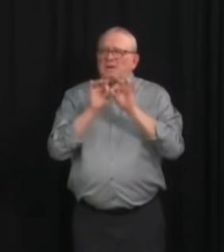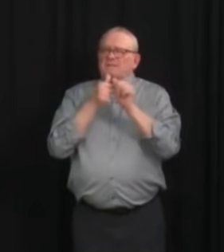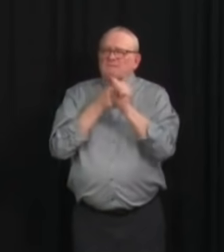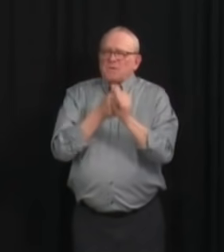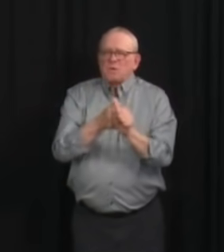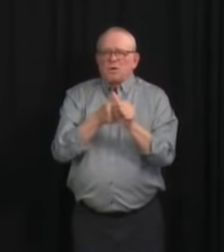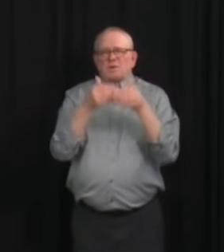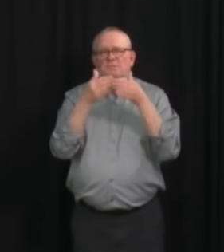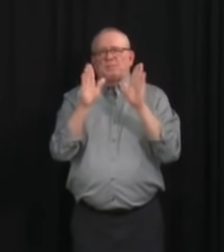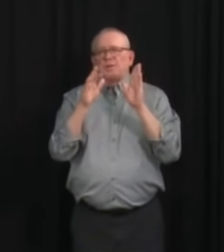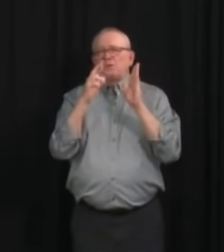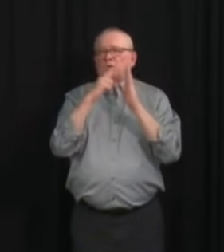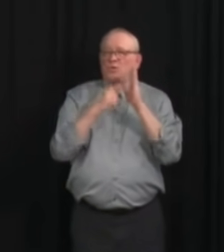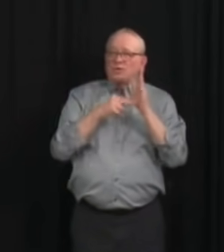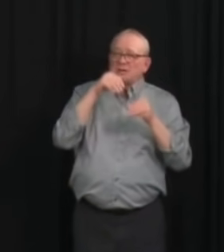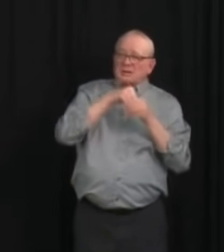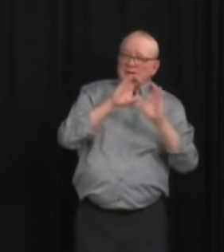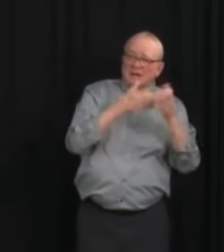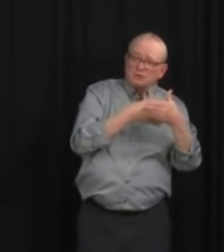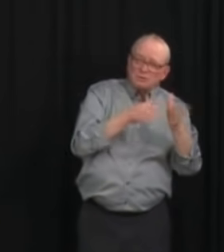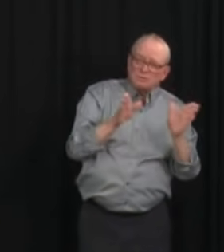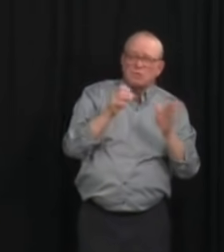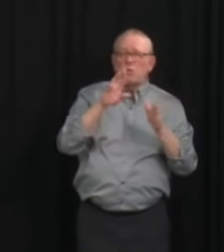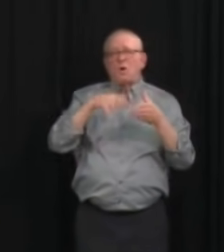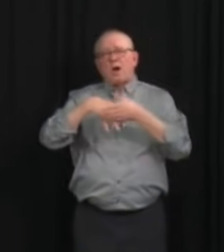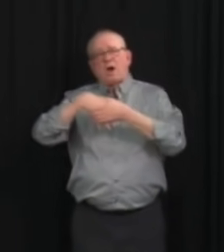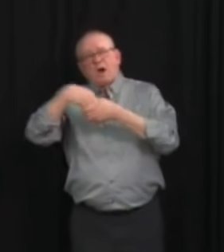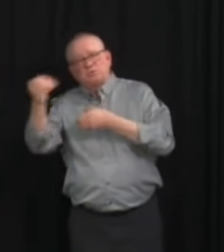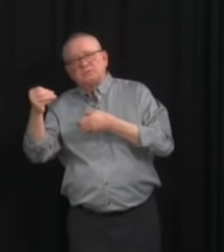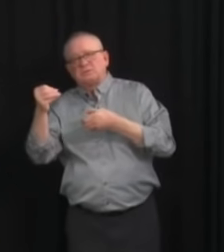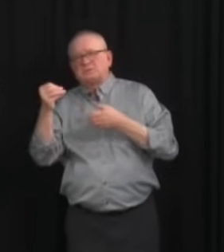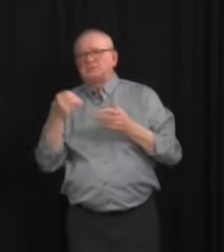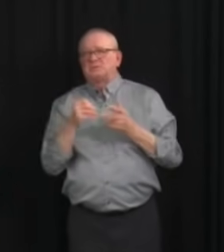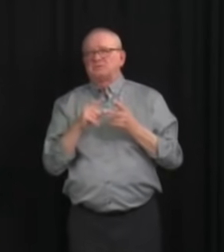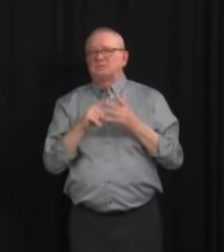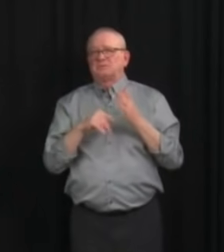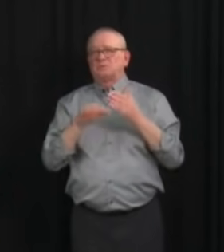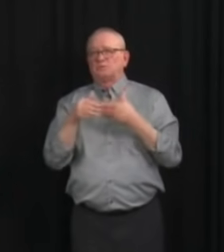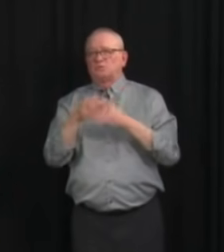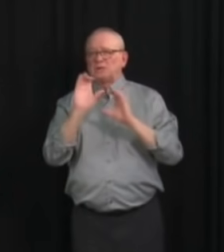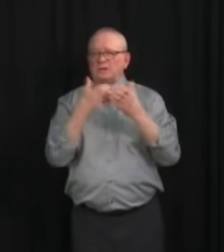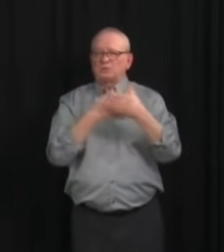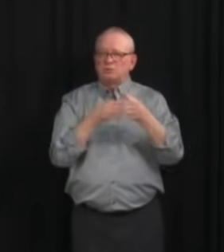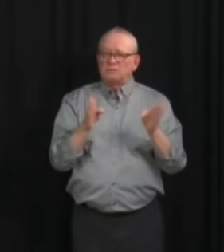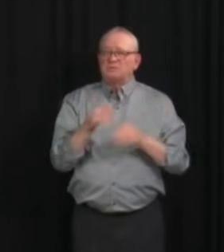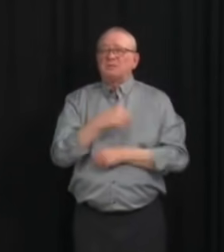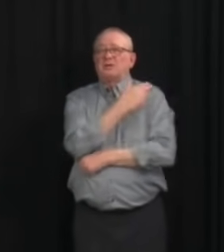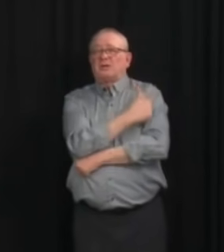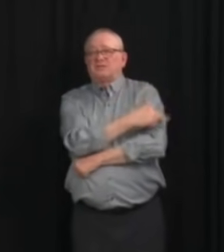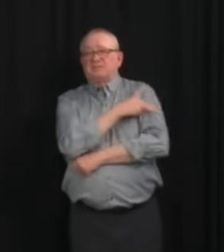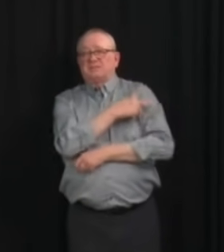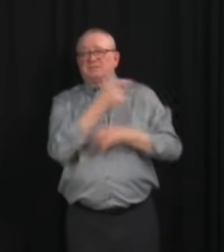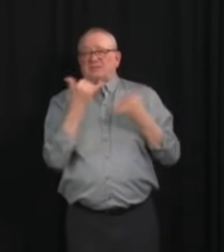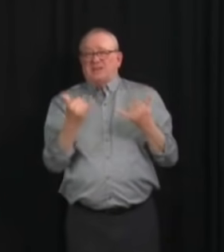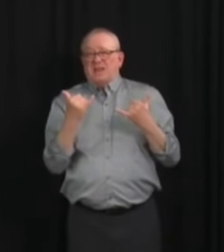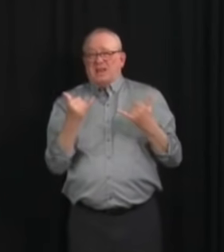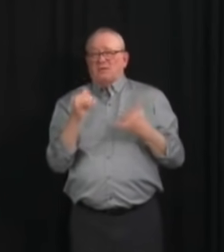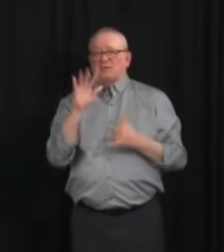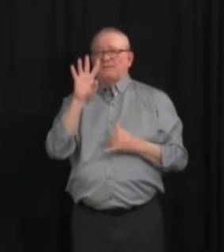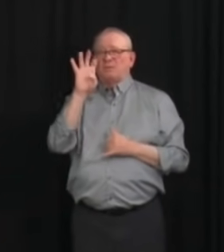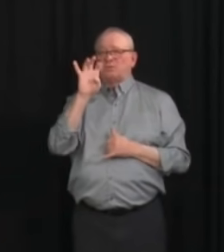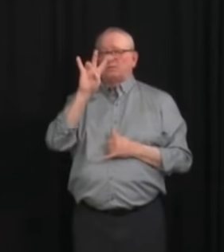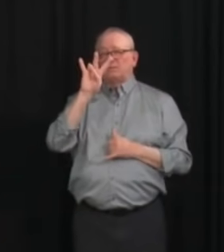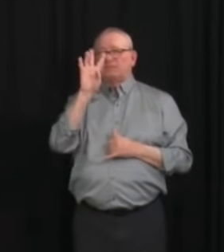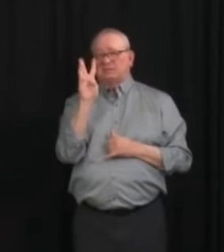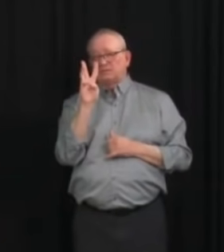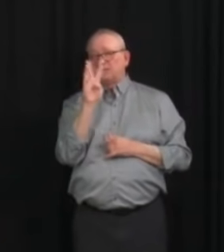Hospitalizations continue to rise. There are now 476 people in hospital being treated for COVID-19, including